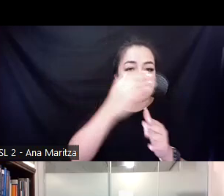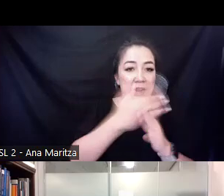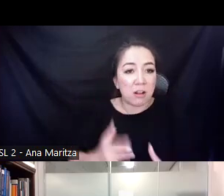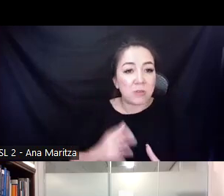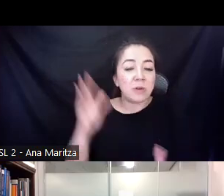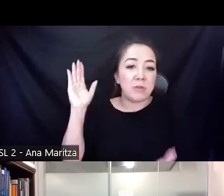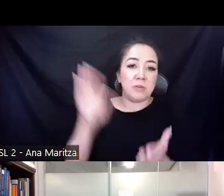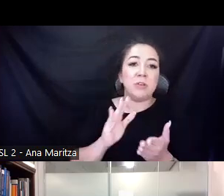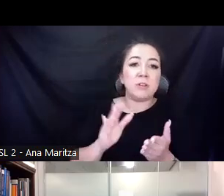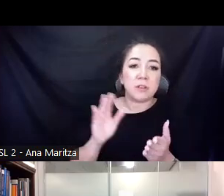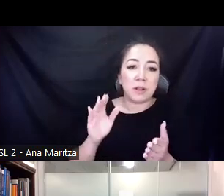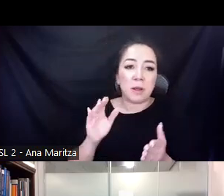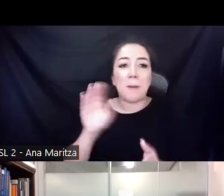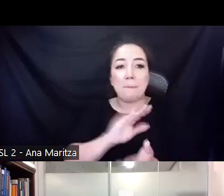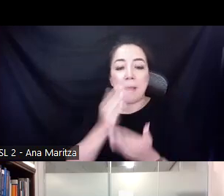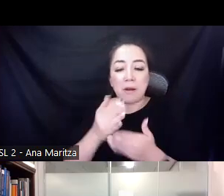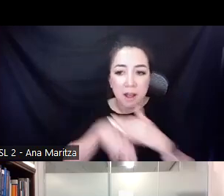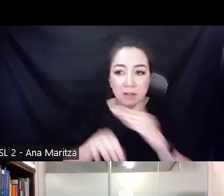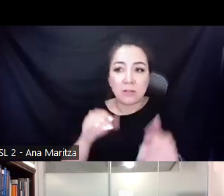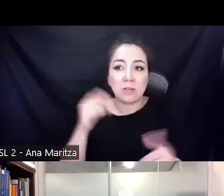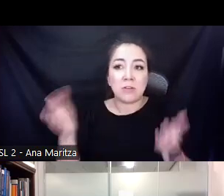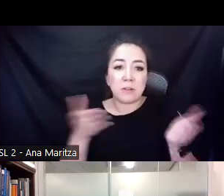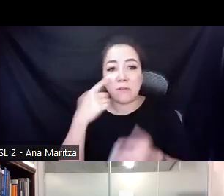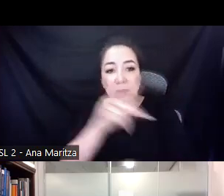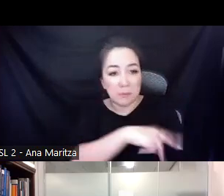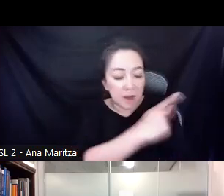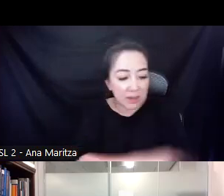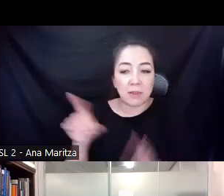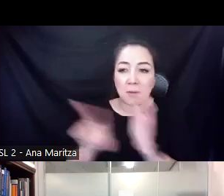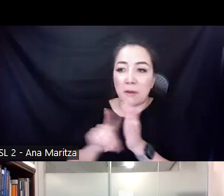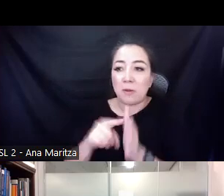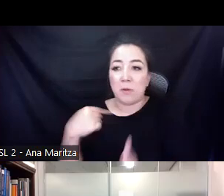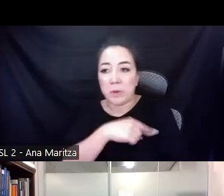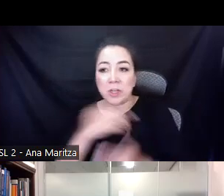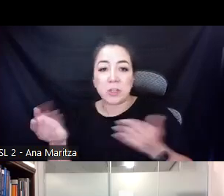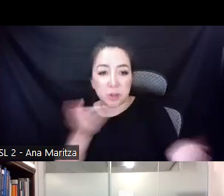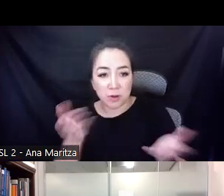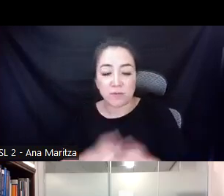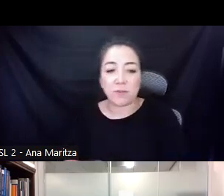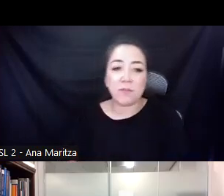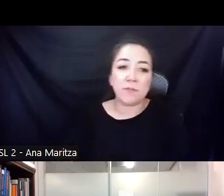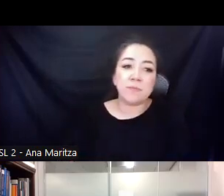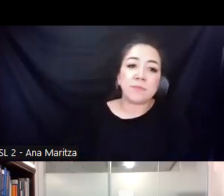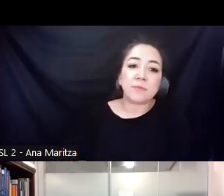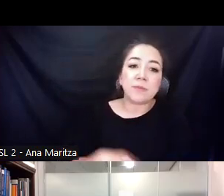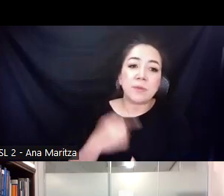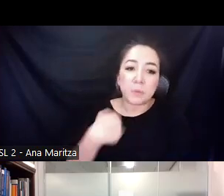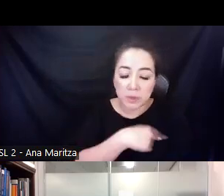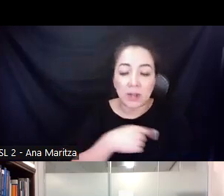amount of access to services for the patients and the populations we serve. And we have been